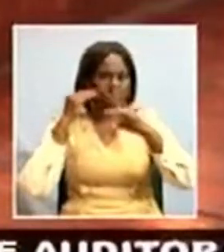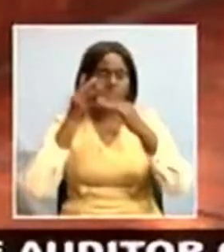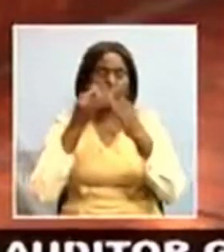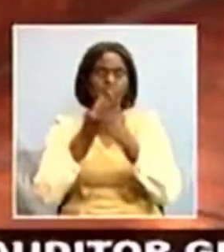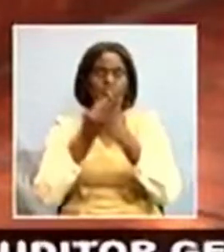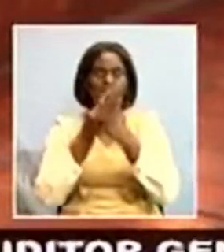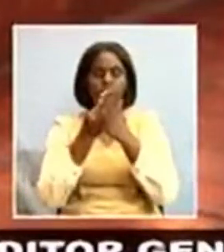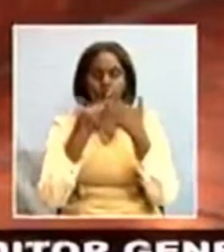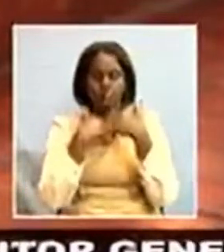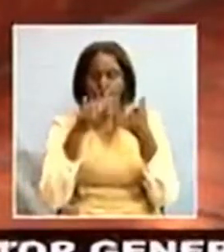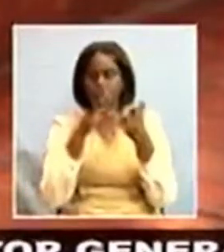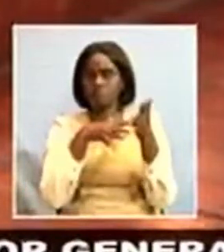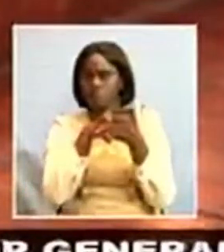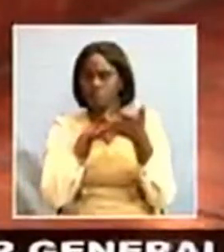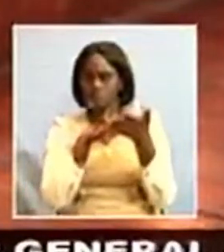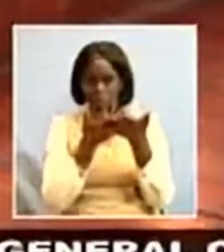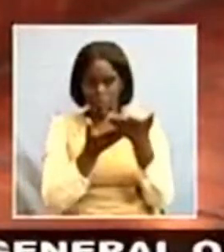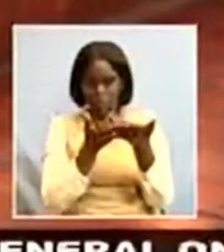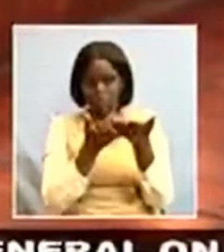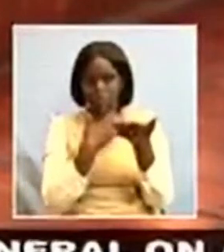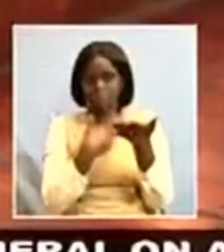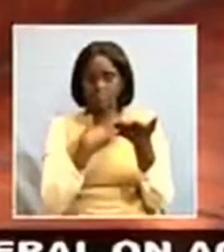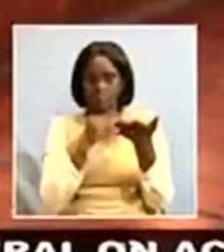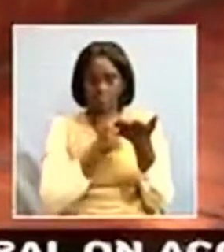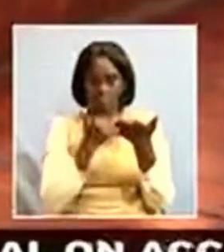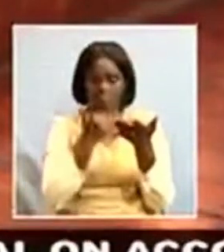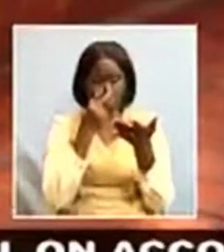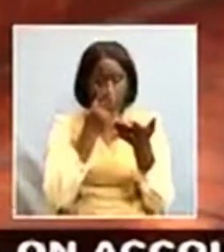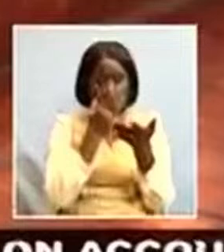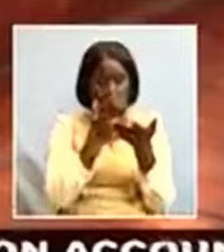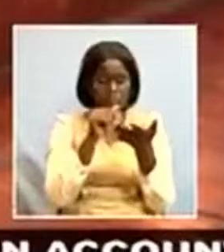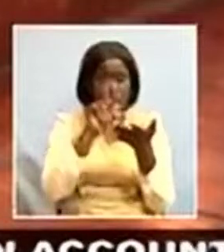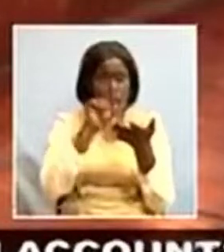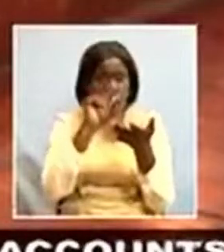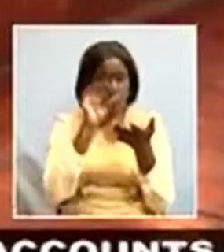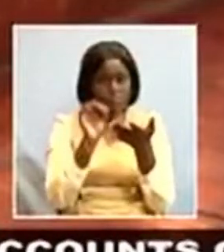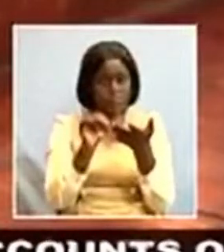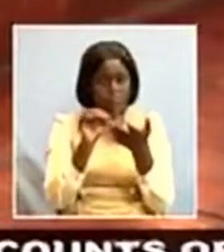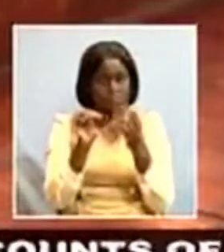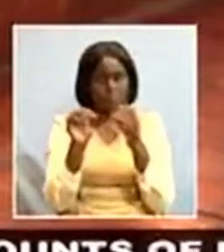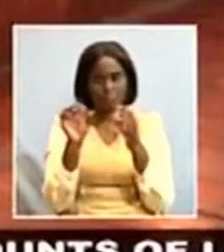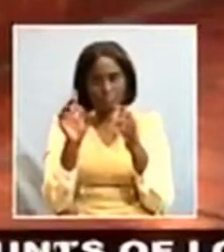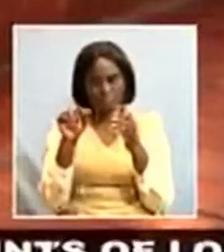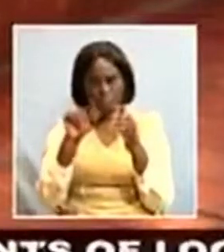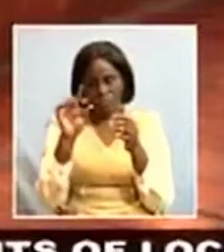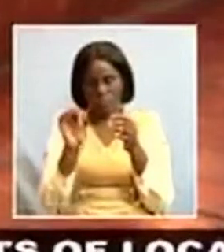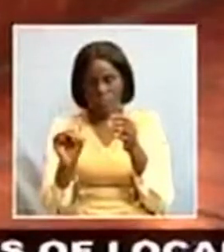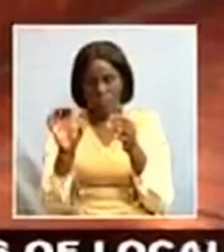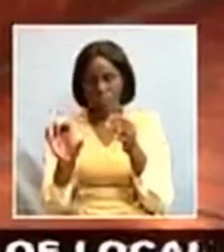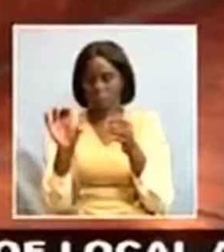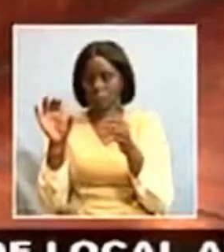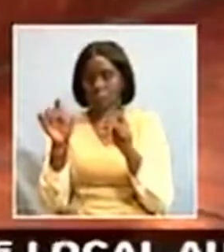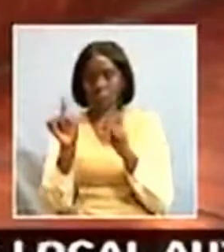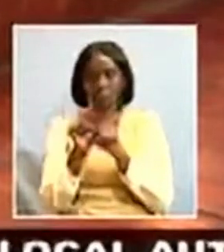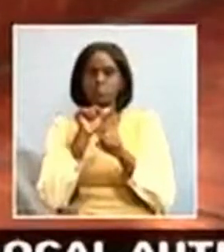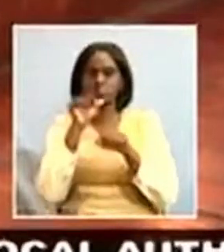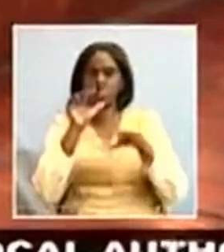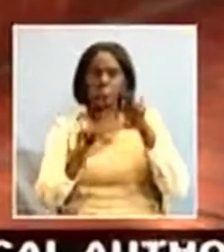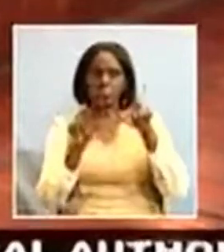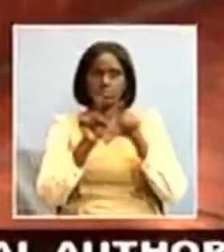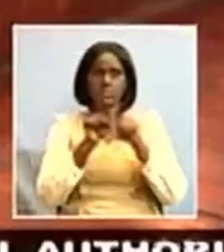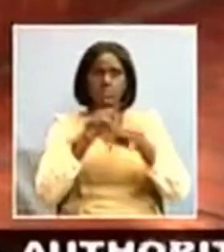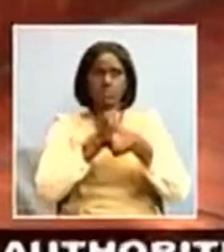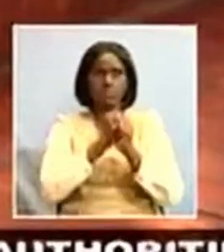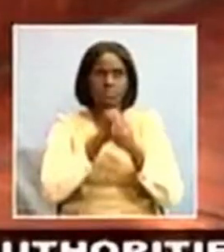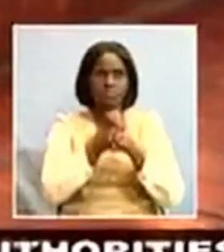There is a table there where we are looking at the 20% component and not the total balance as a